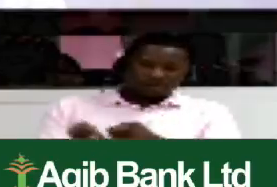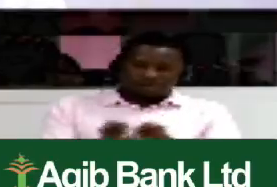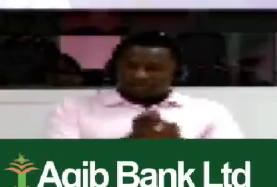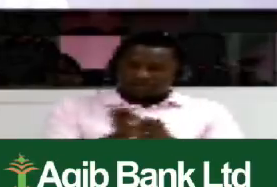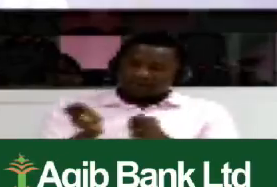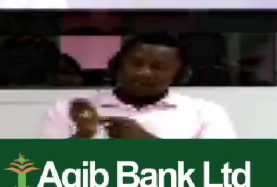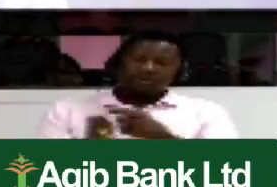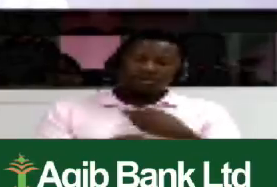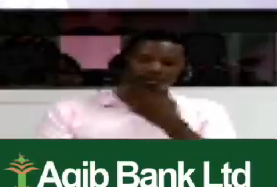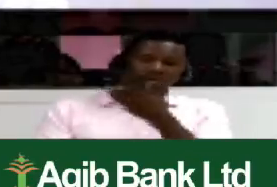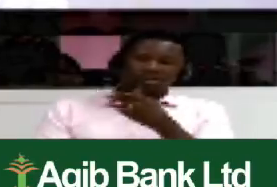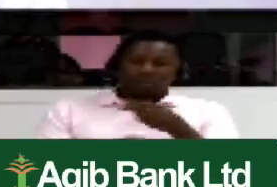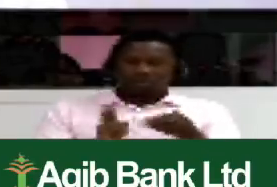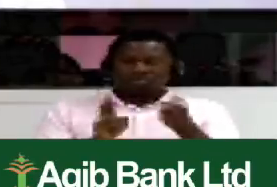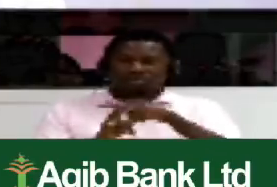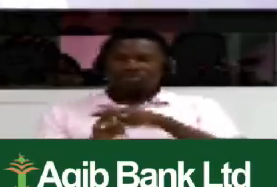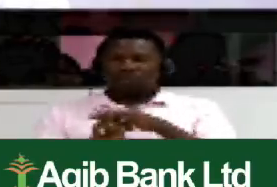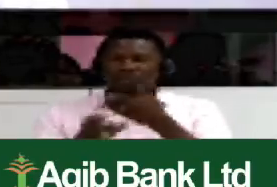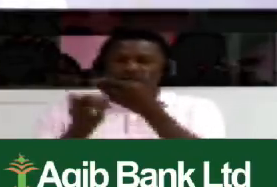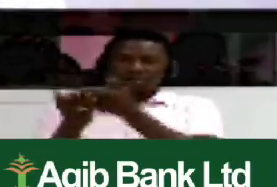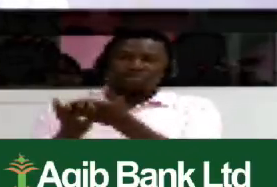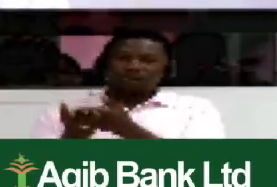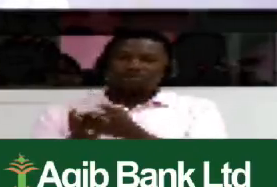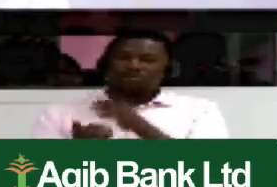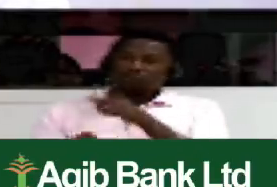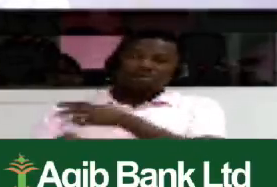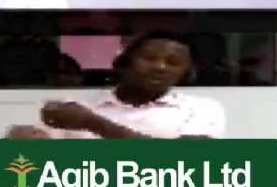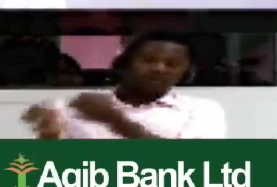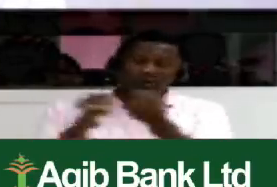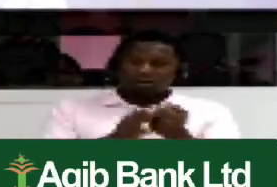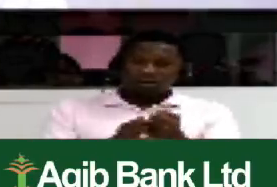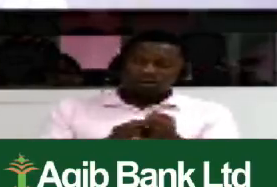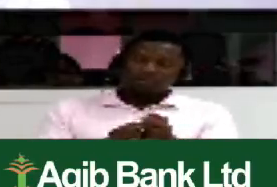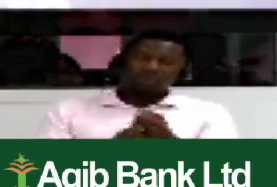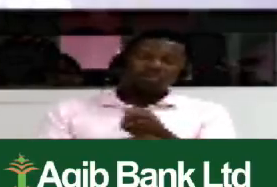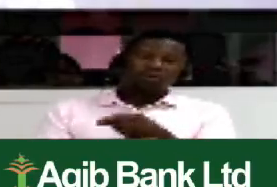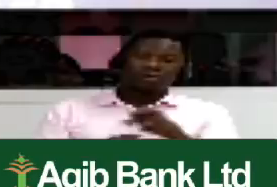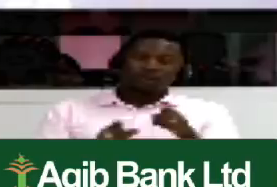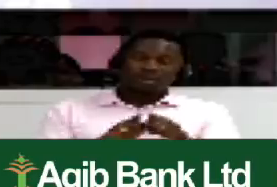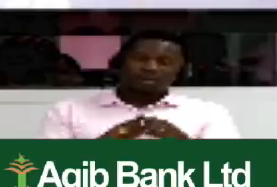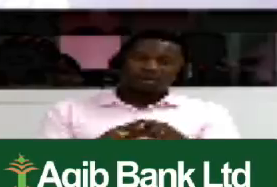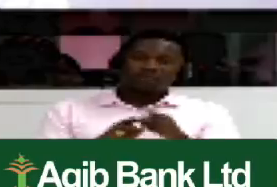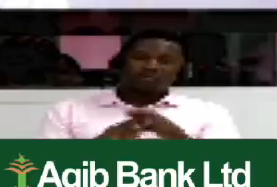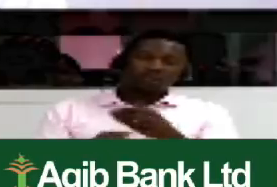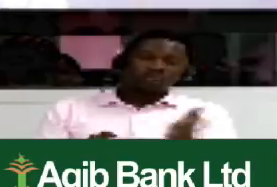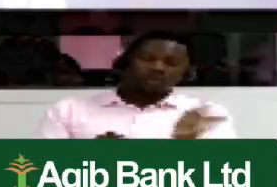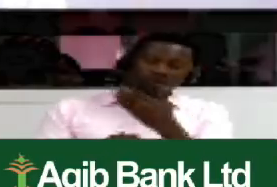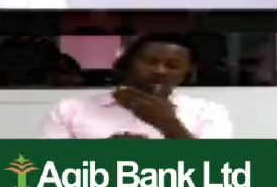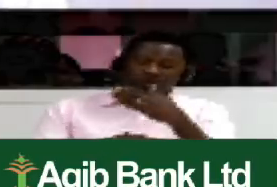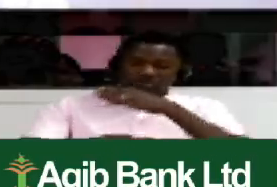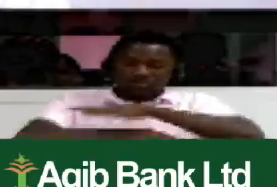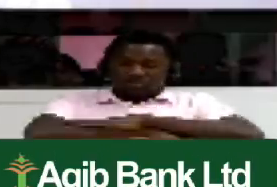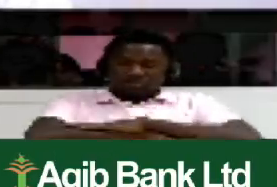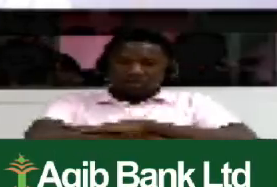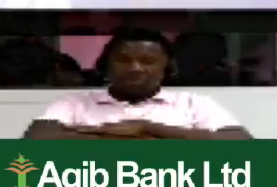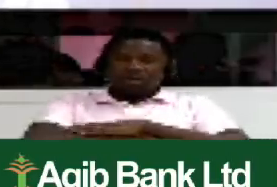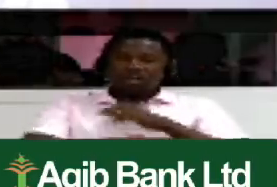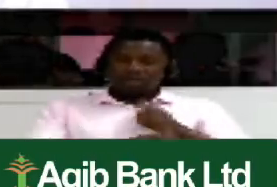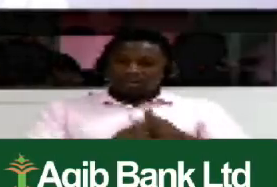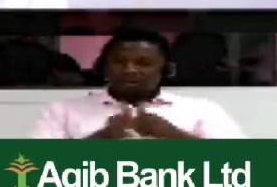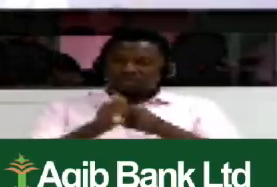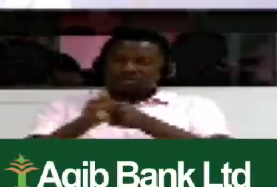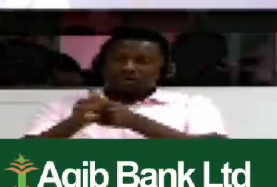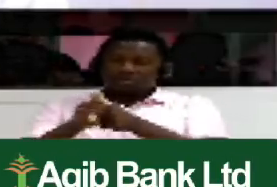fire service officials, to only come with him to go to the school and